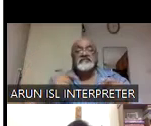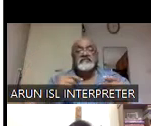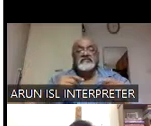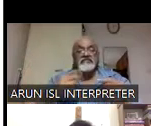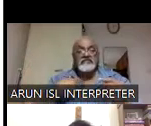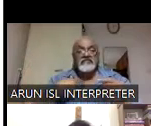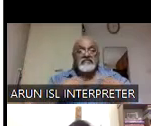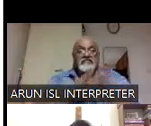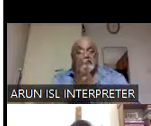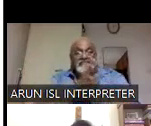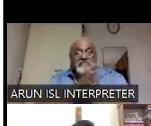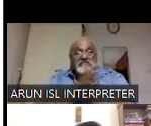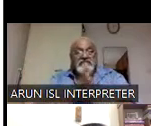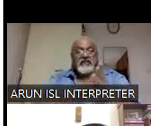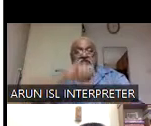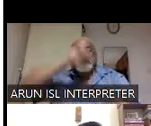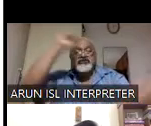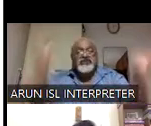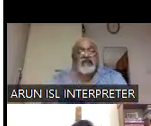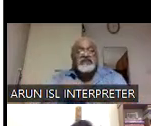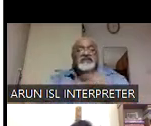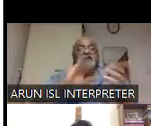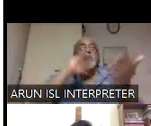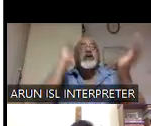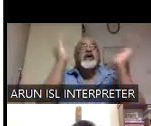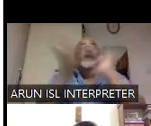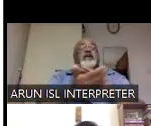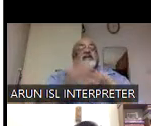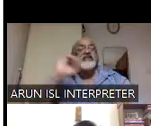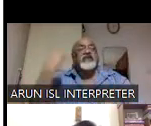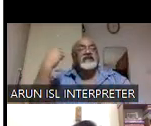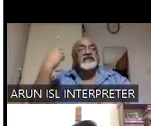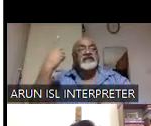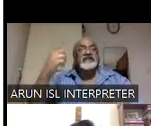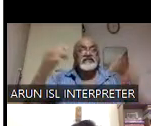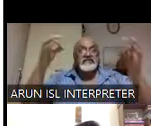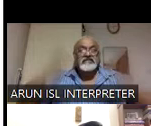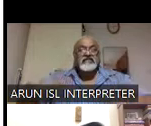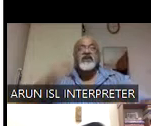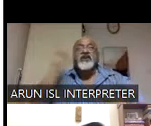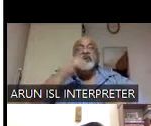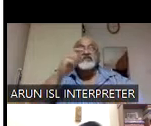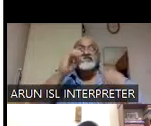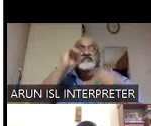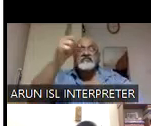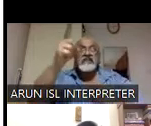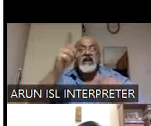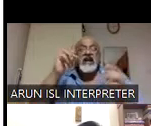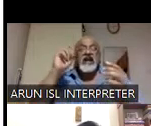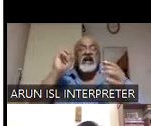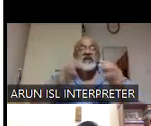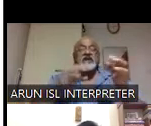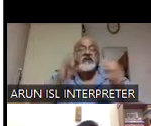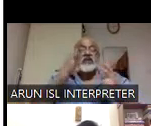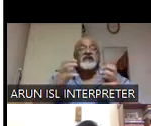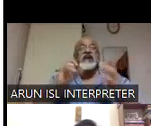had a passion in me to change the world. So the first decision that I took in my college career was I want to become a civil